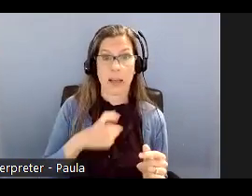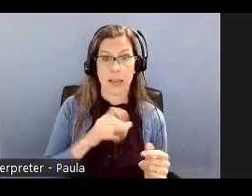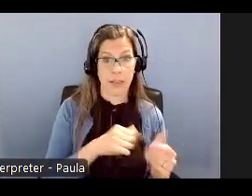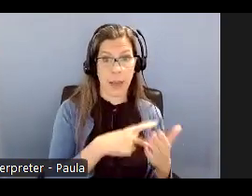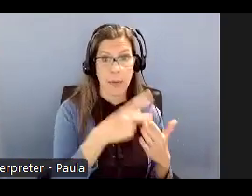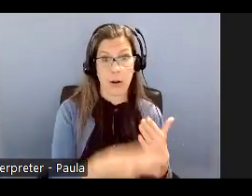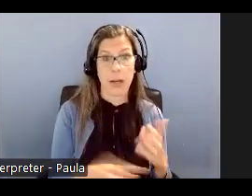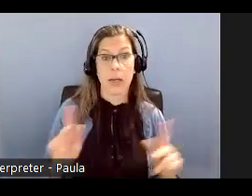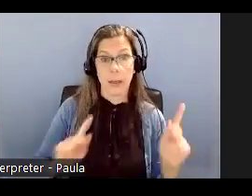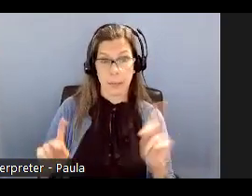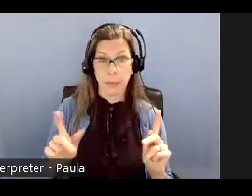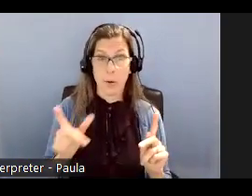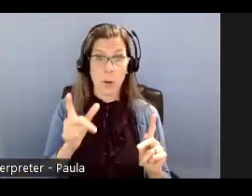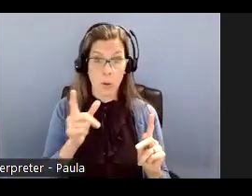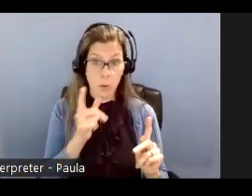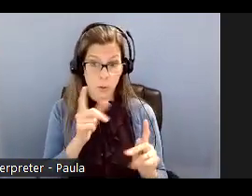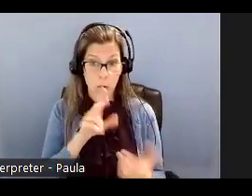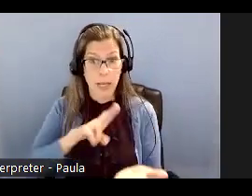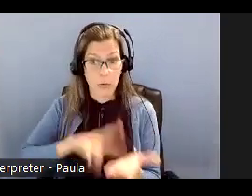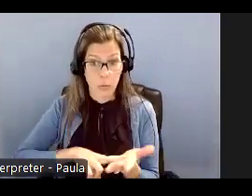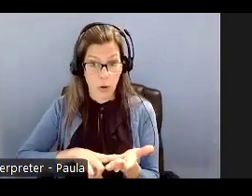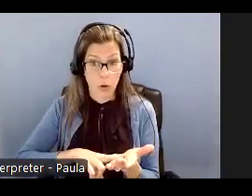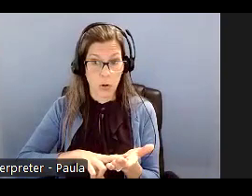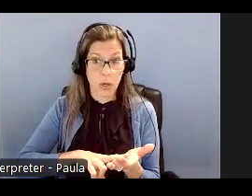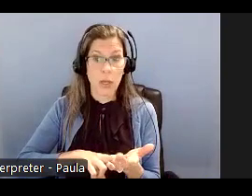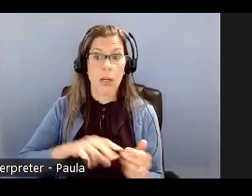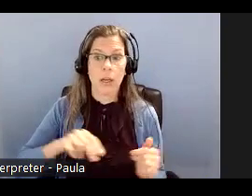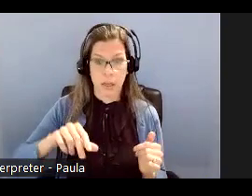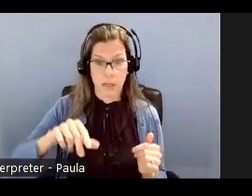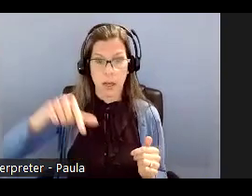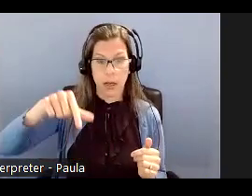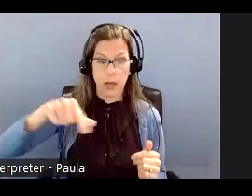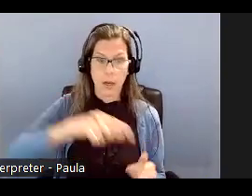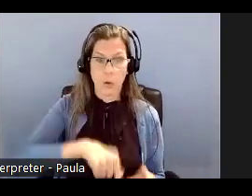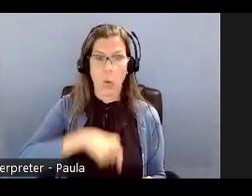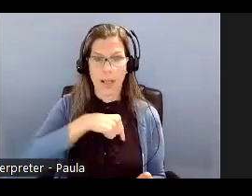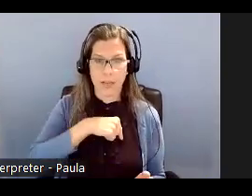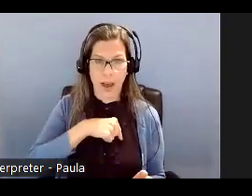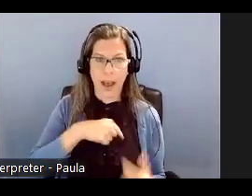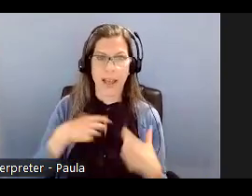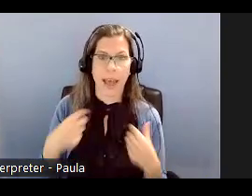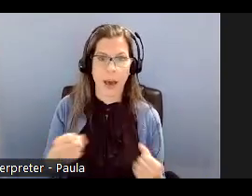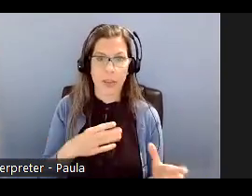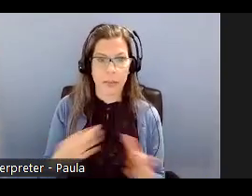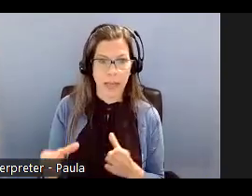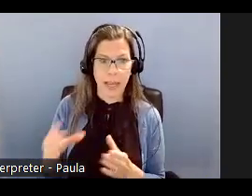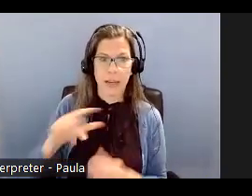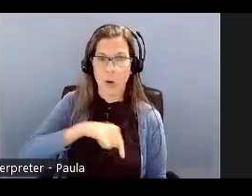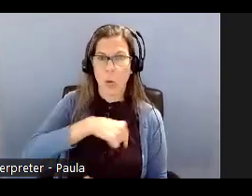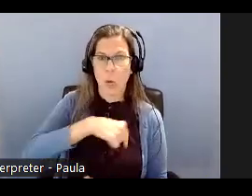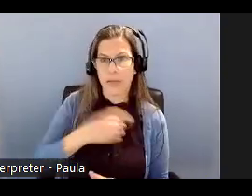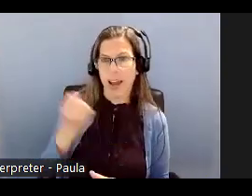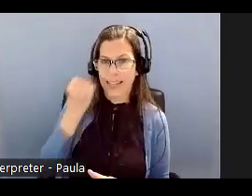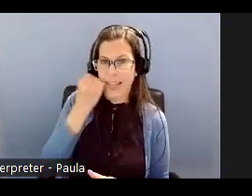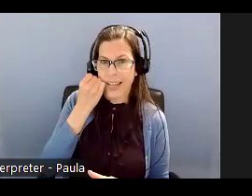Individuals who are enrolled in a qualified health plan or qualified health dental plan as